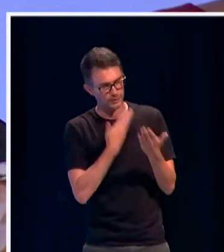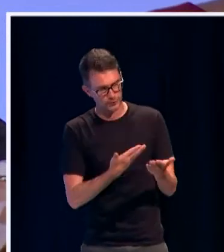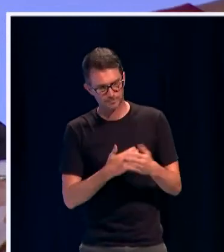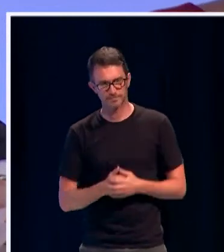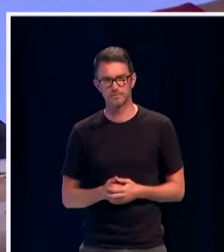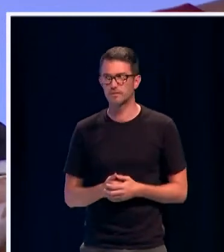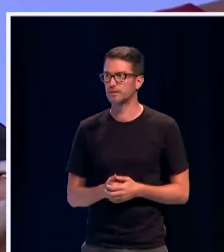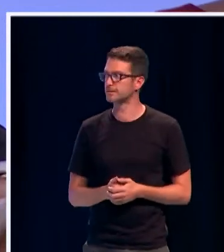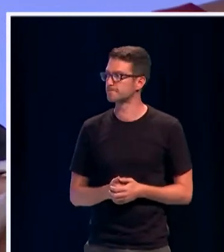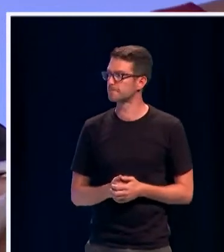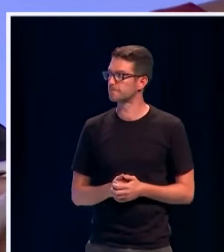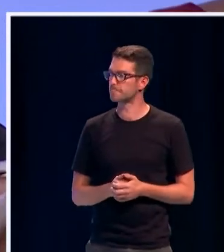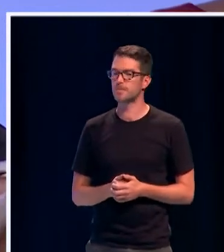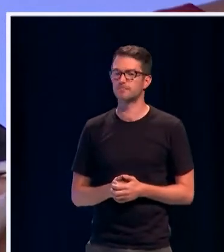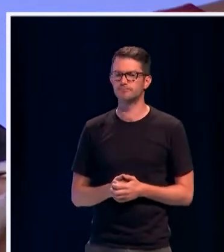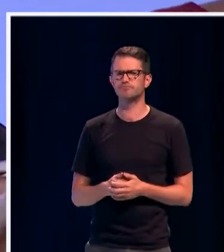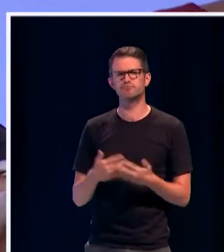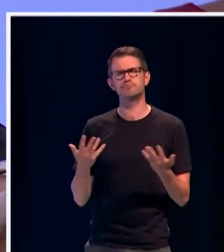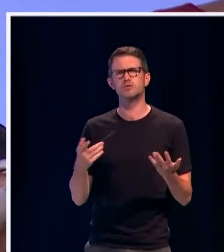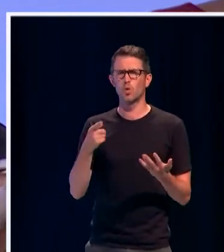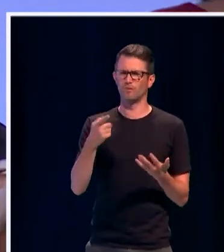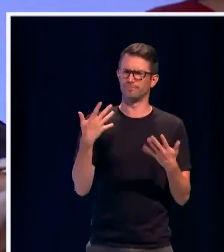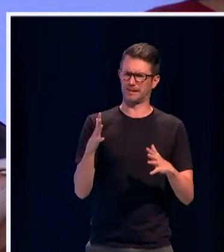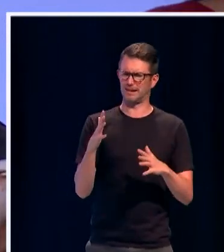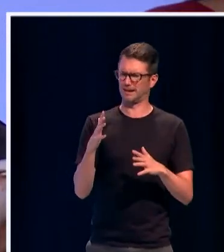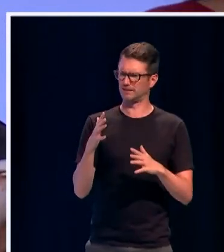You mentioned the project Bridging the Gap.